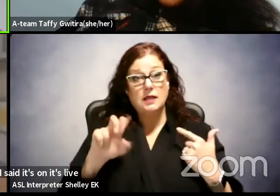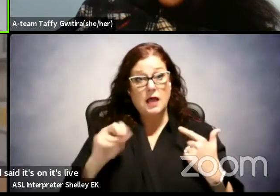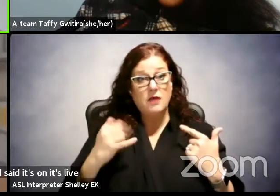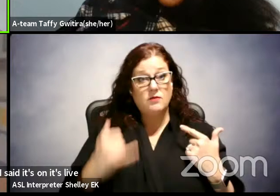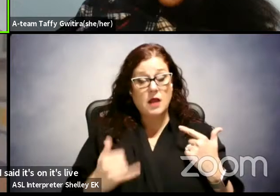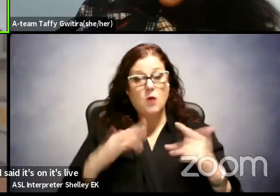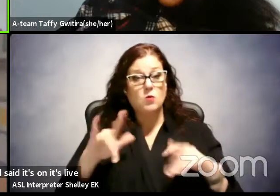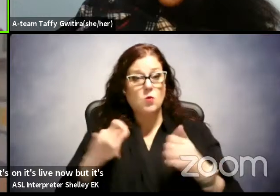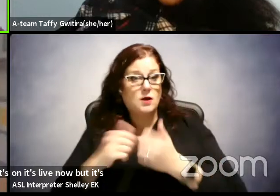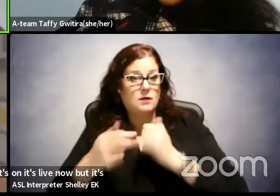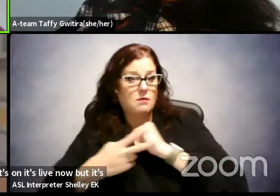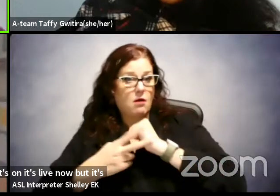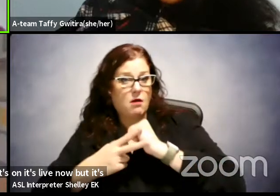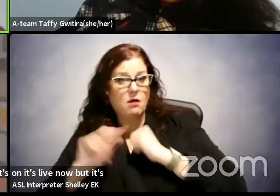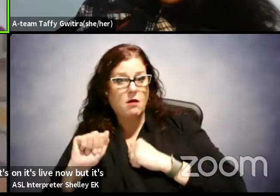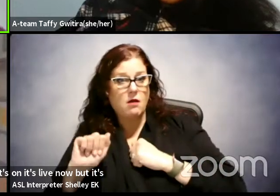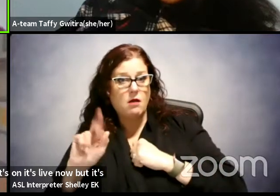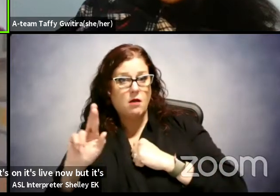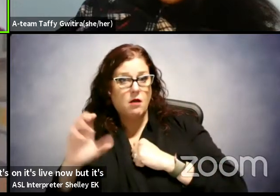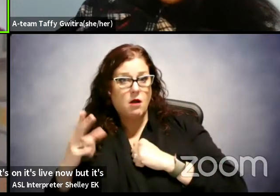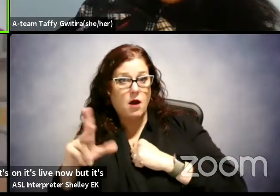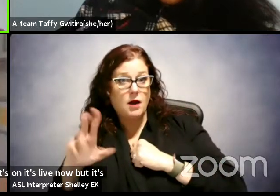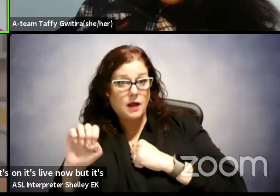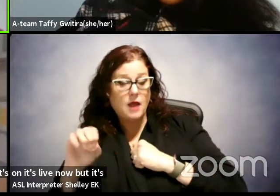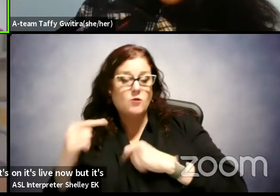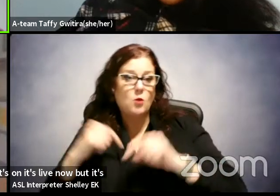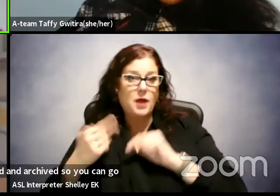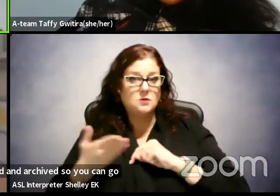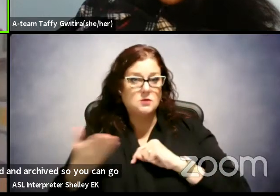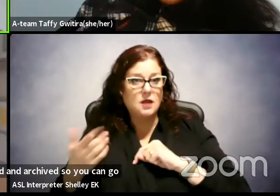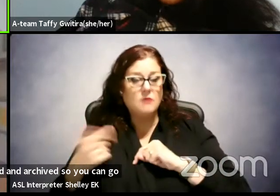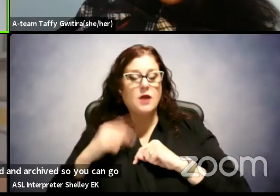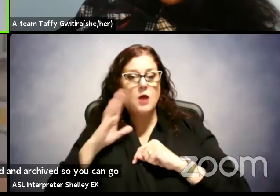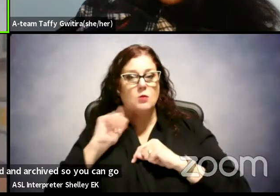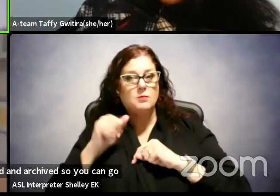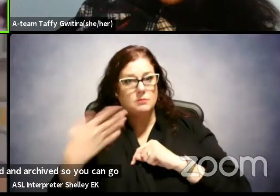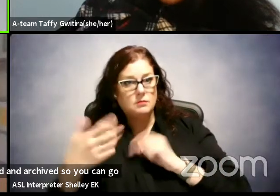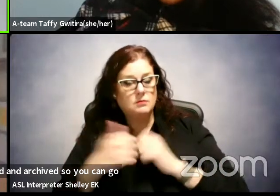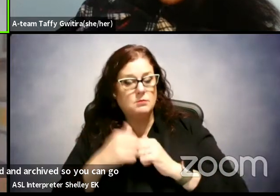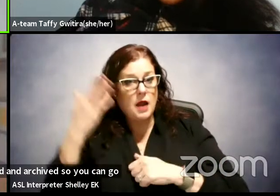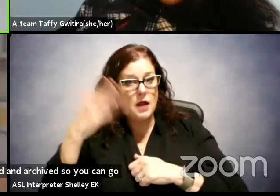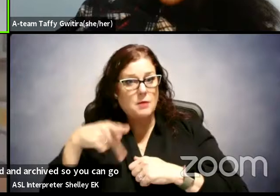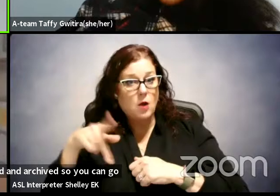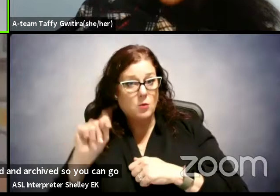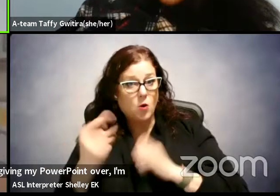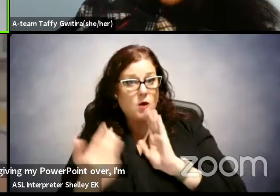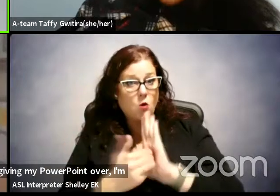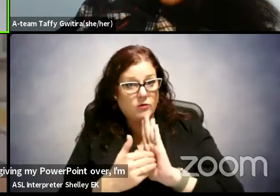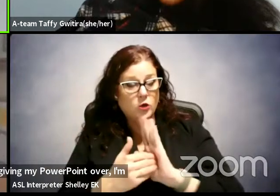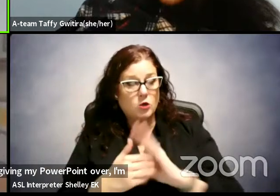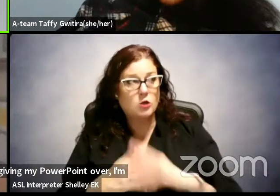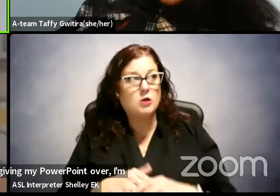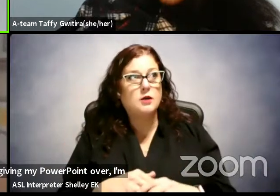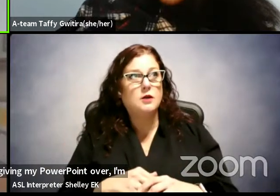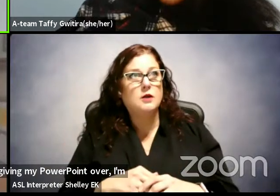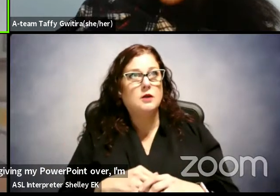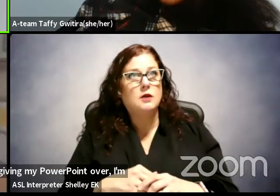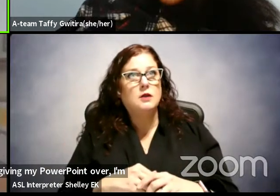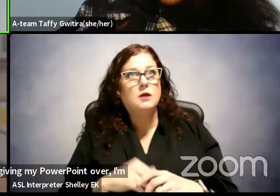and archived. So you can go back to stuff. I will be giving my PowerPoint over so